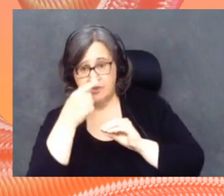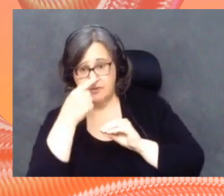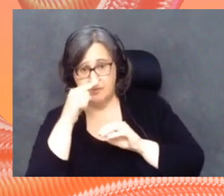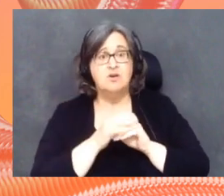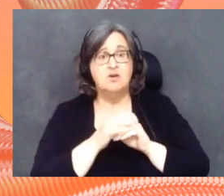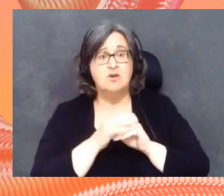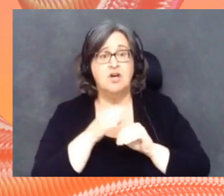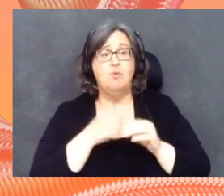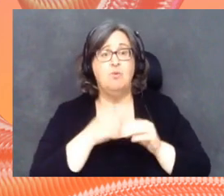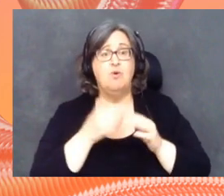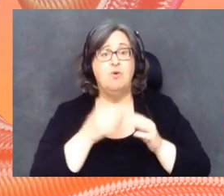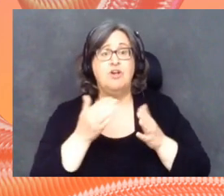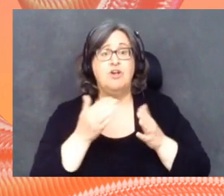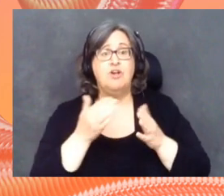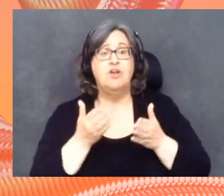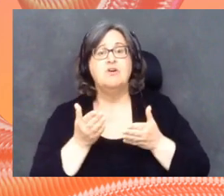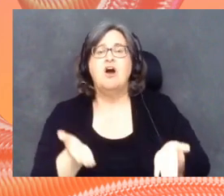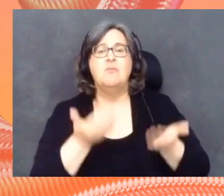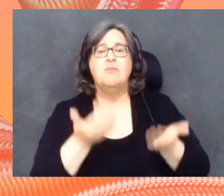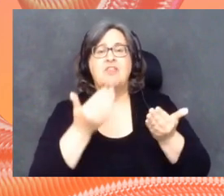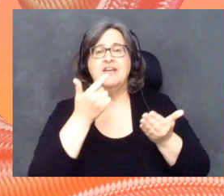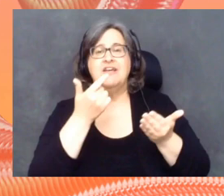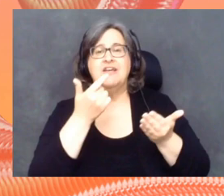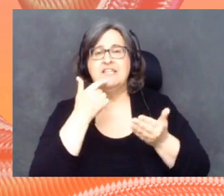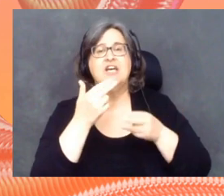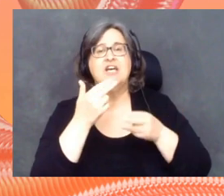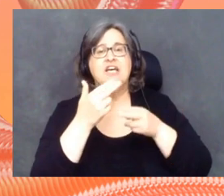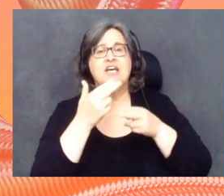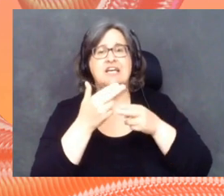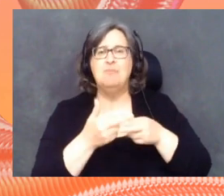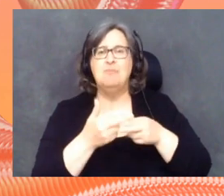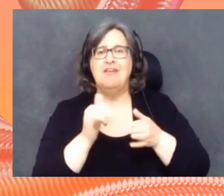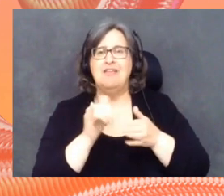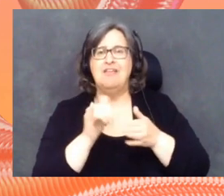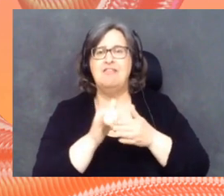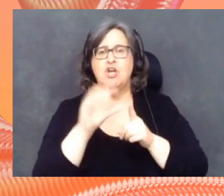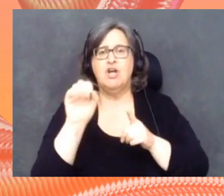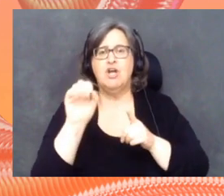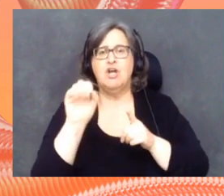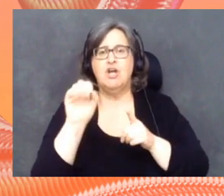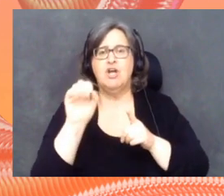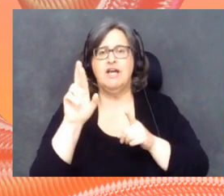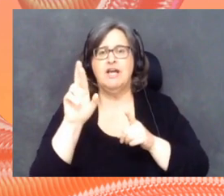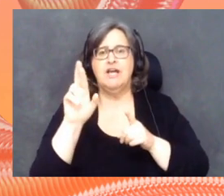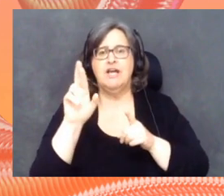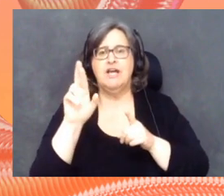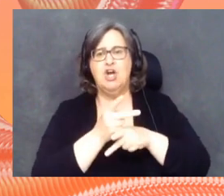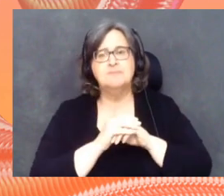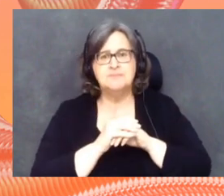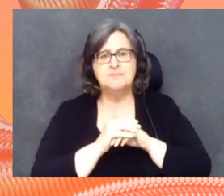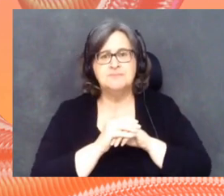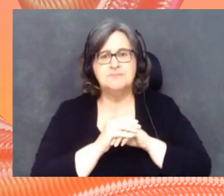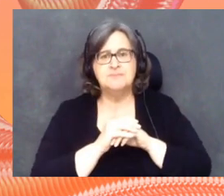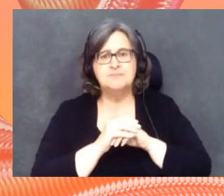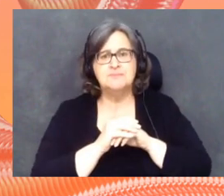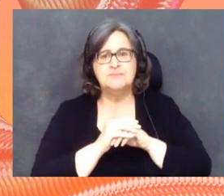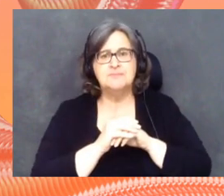uplift, and I want to say thank you for naming that care piece as the response to terror,